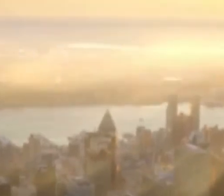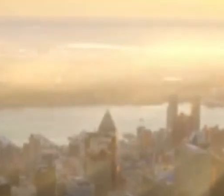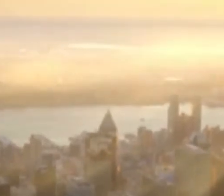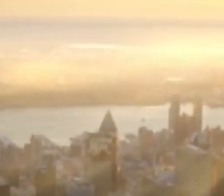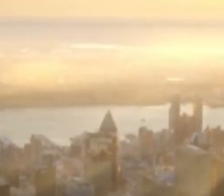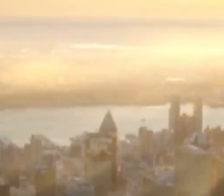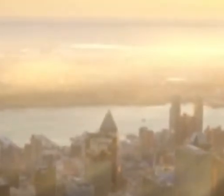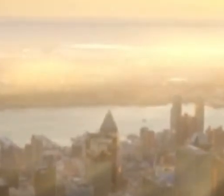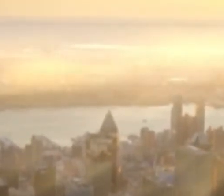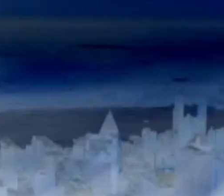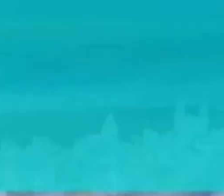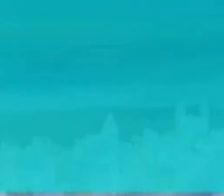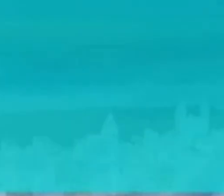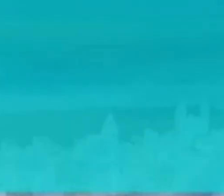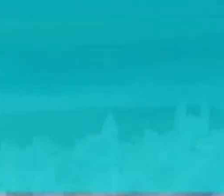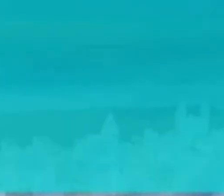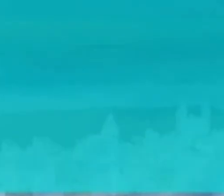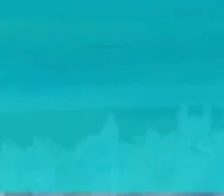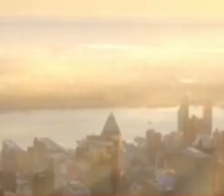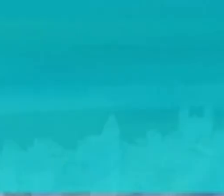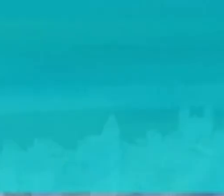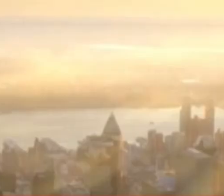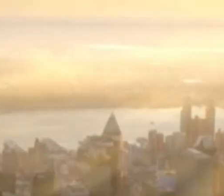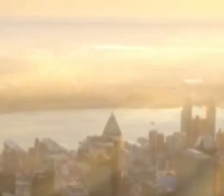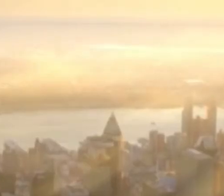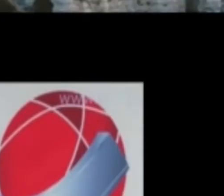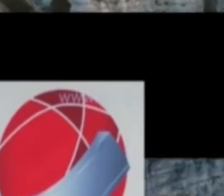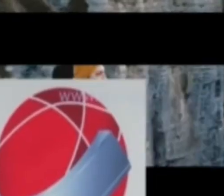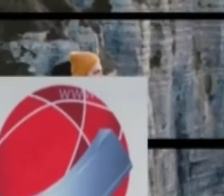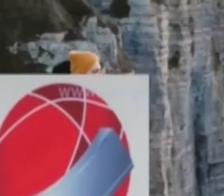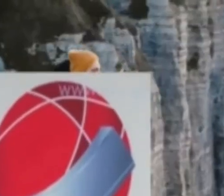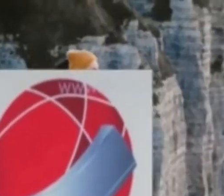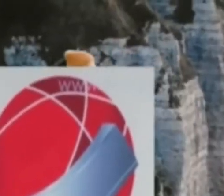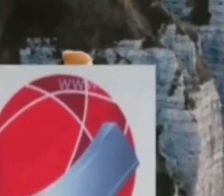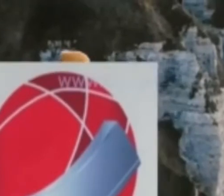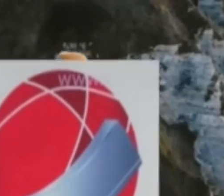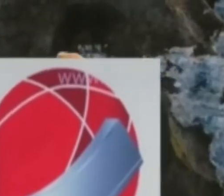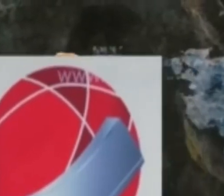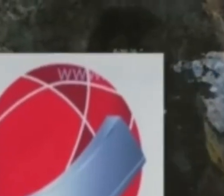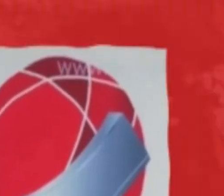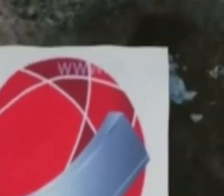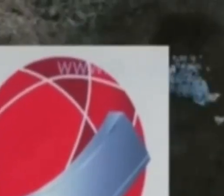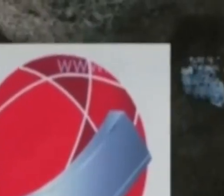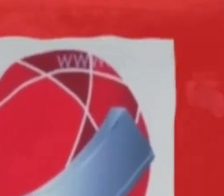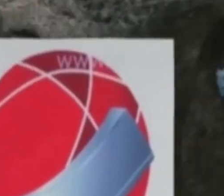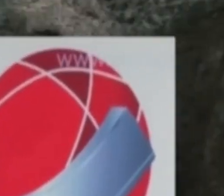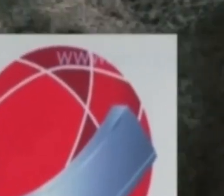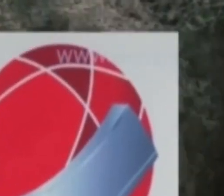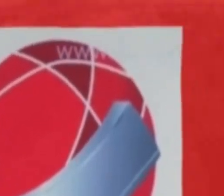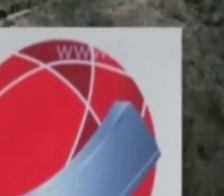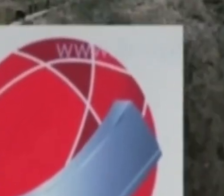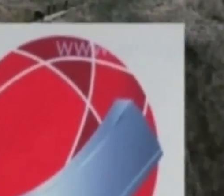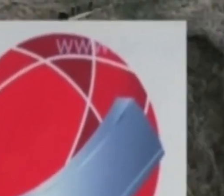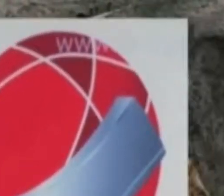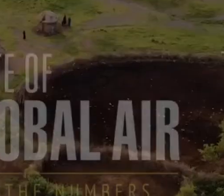Mayor Tory. Just getting back again to Jim question. Part of their arguments from gym owners is